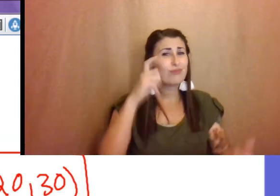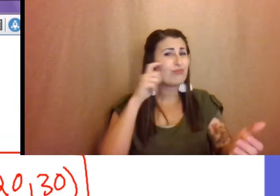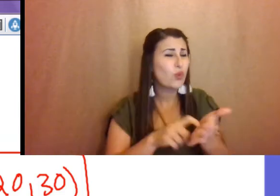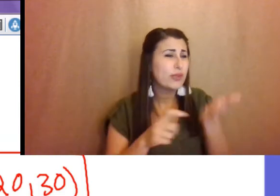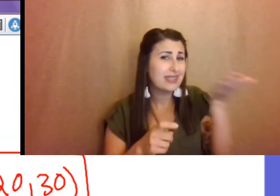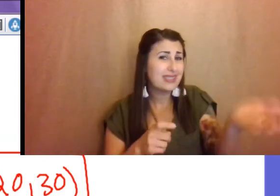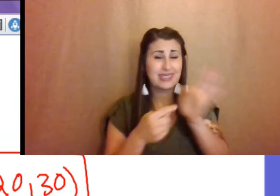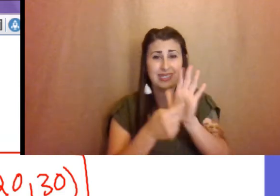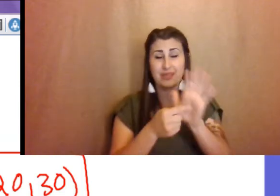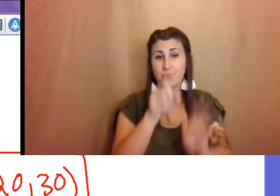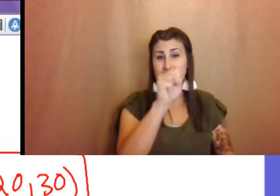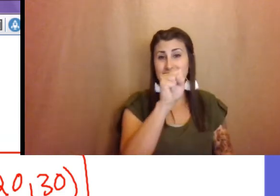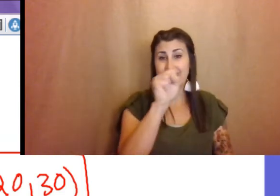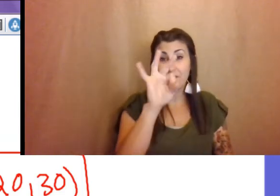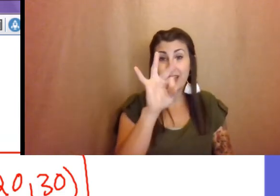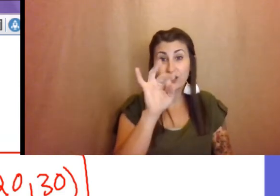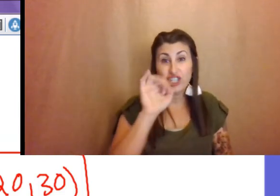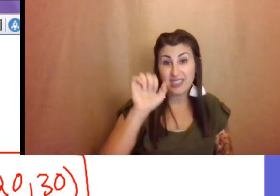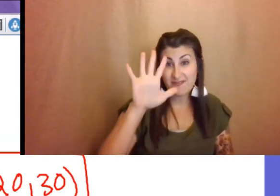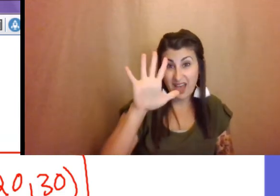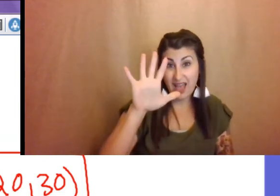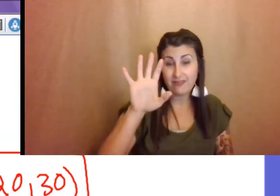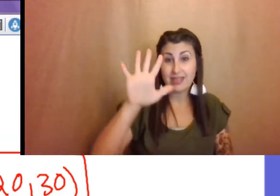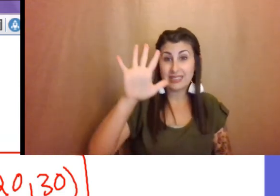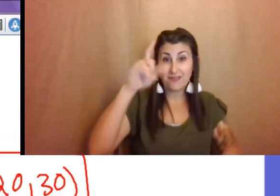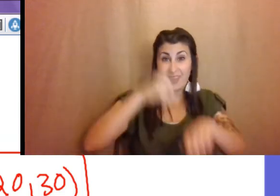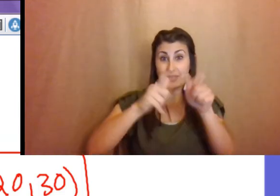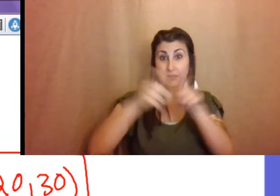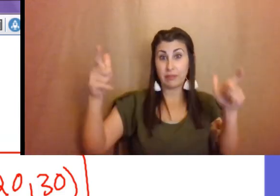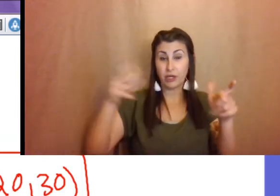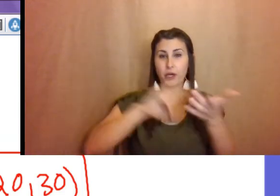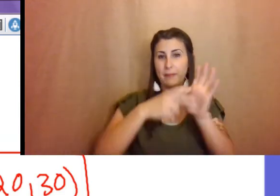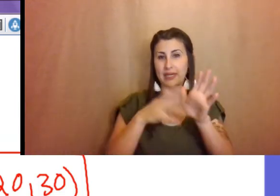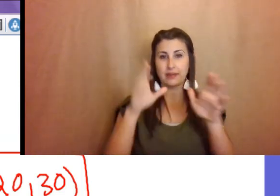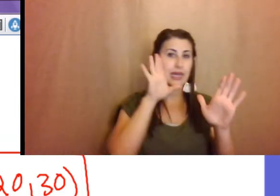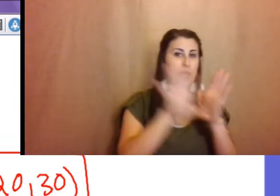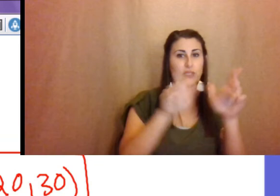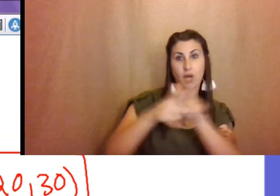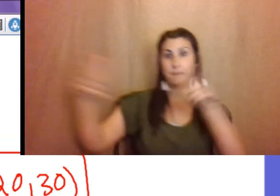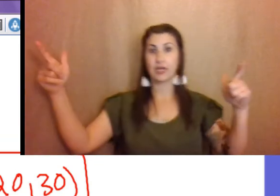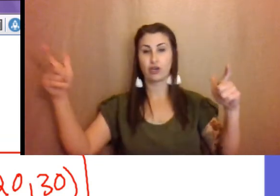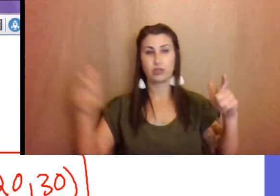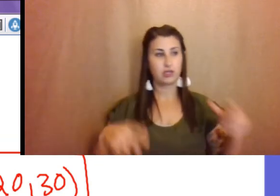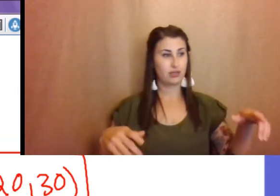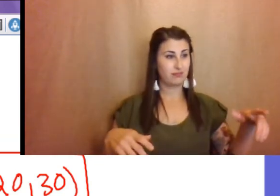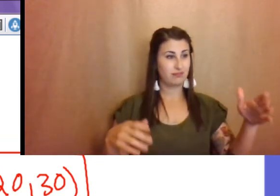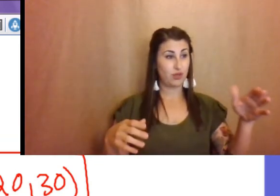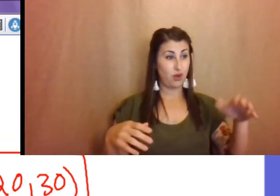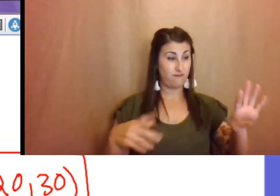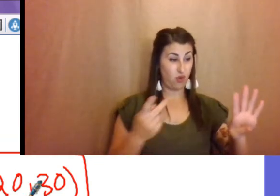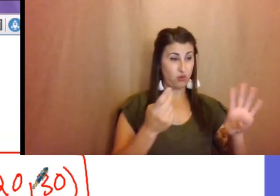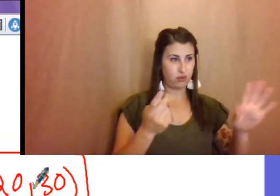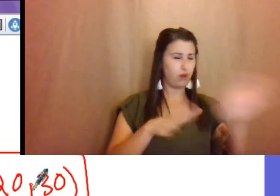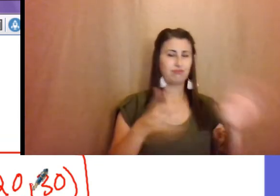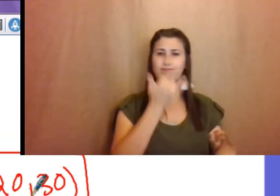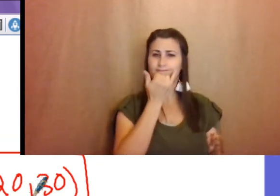If you notice, for here, my scale factor is 5. 5 times as big, they got bigger. From 4 by 6 went